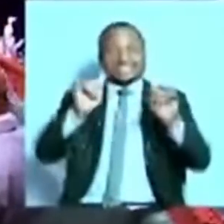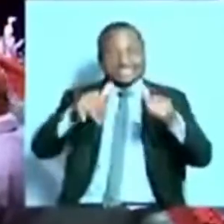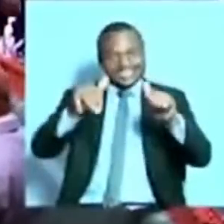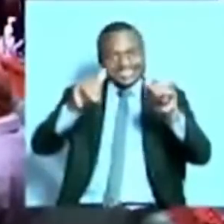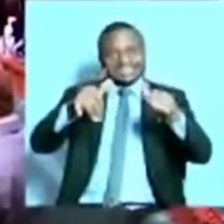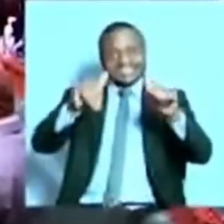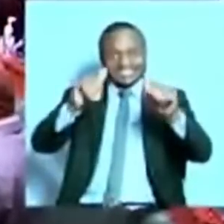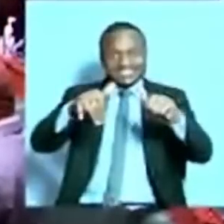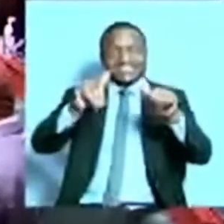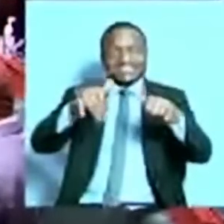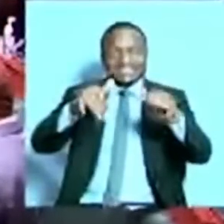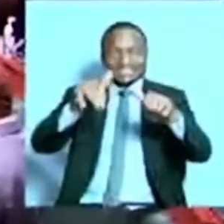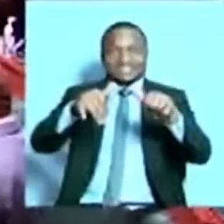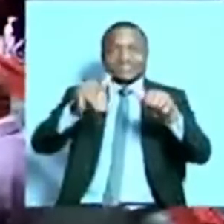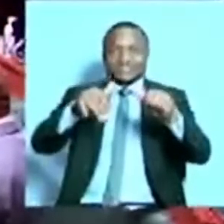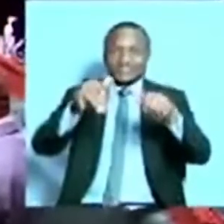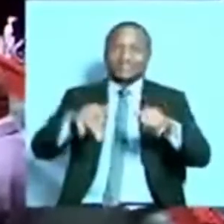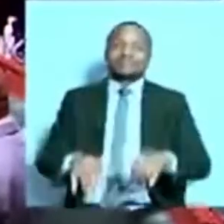Speaker.